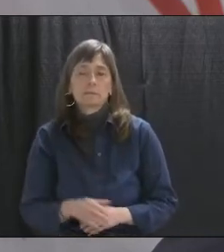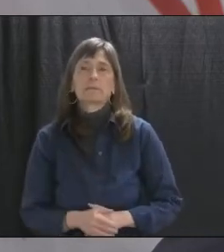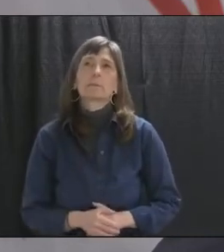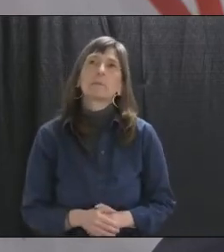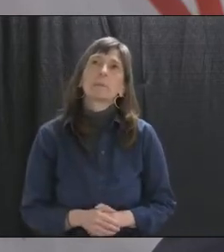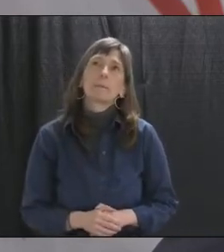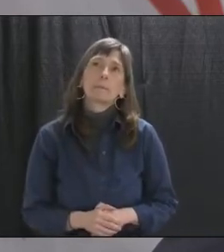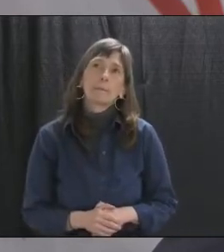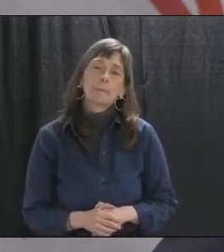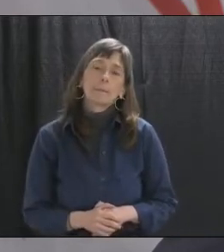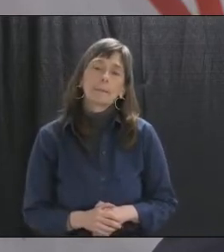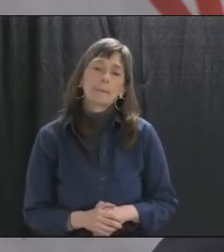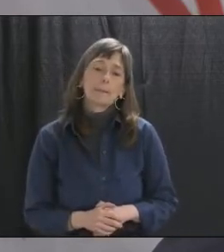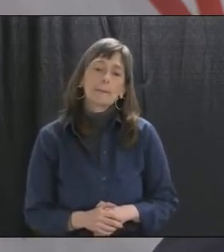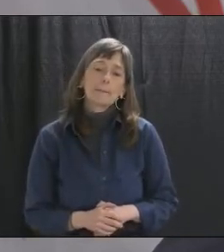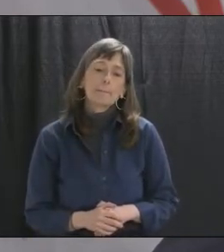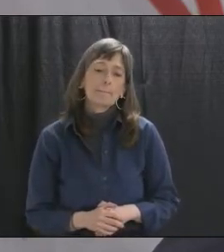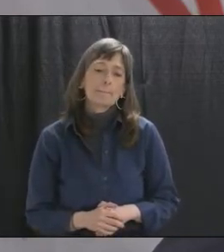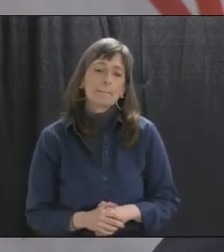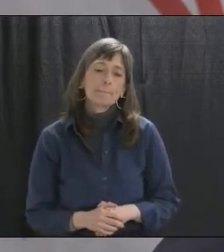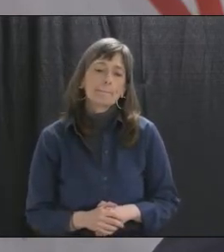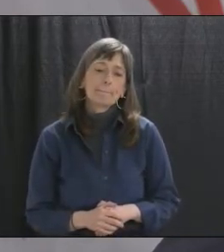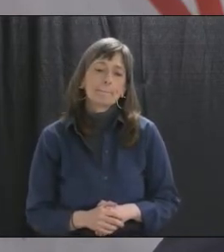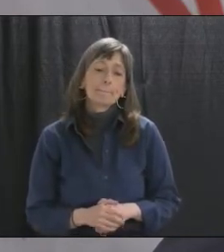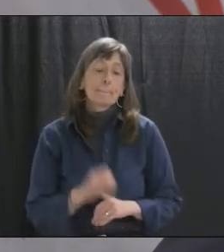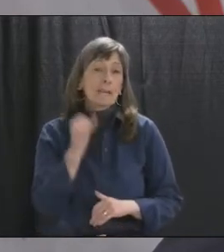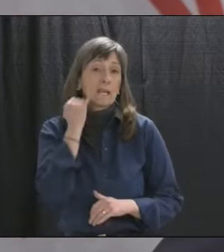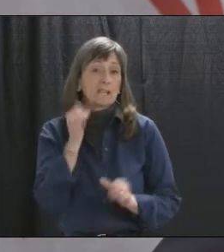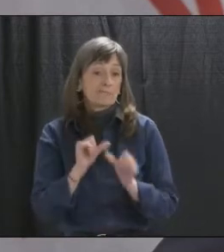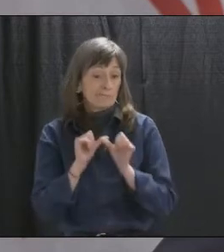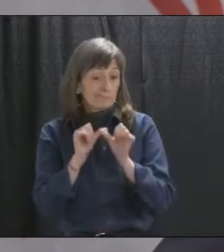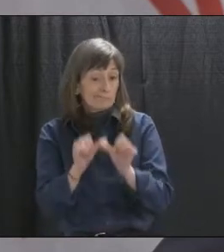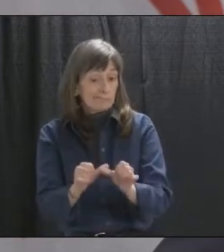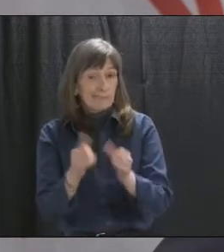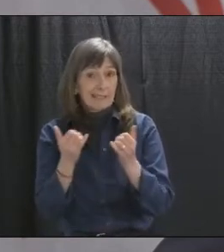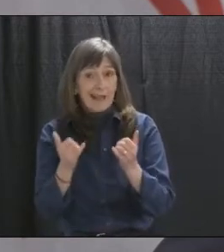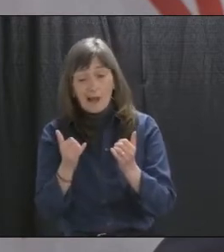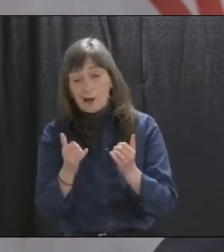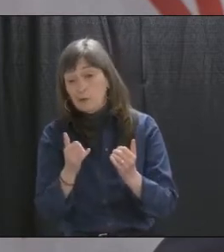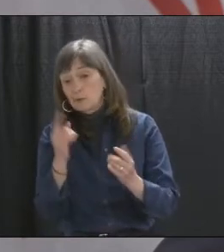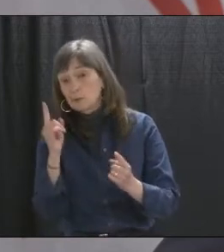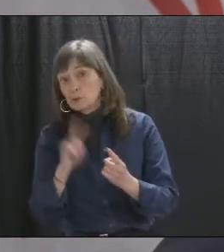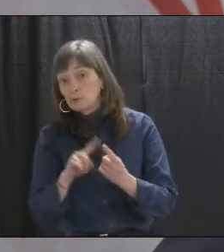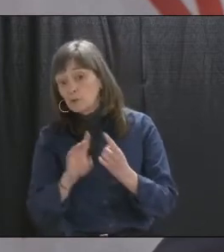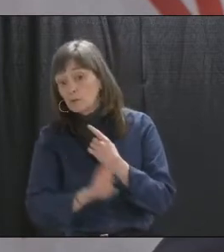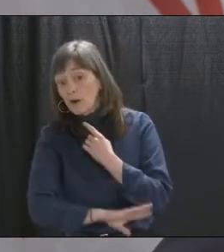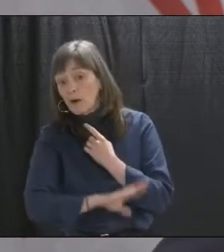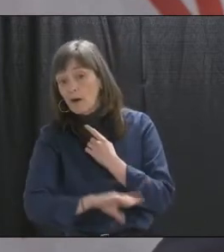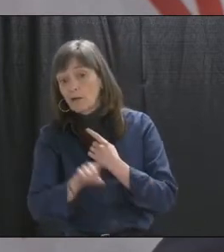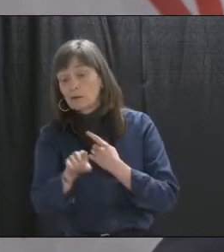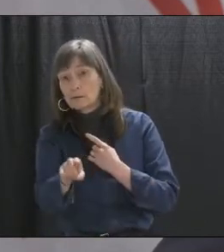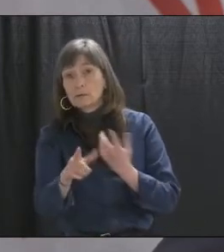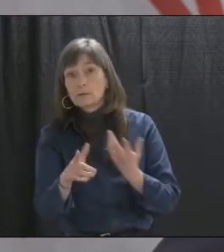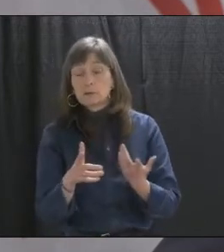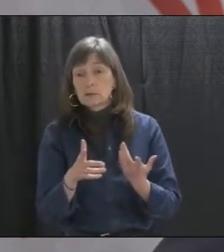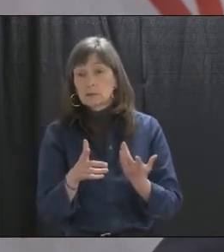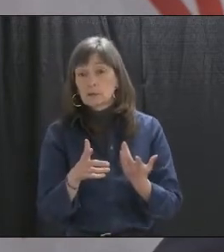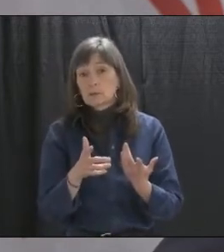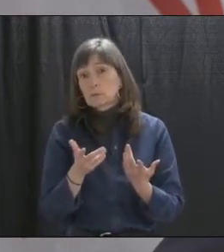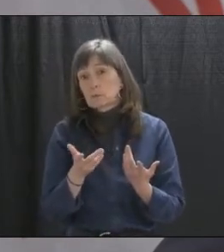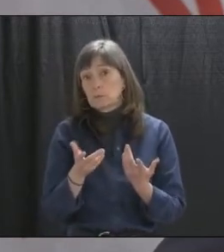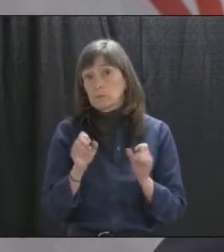And if this pandemic situation continues into the fall, as the models, and I recognize these are models, but as they say, it could